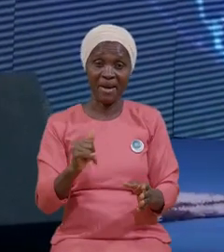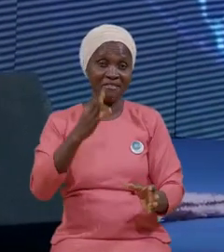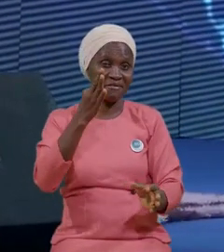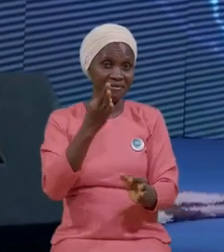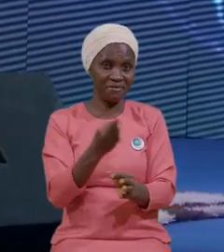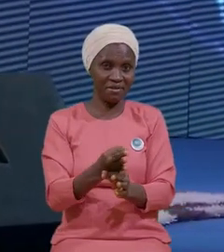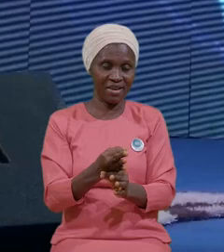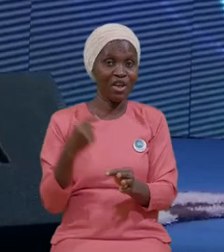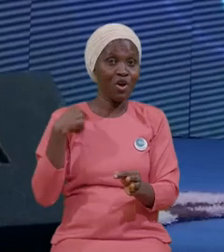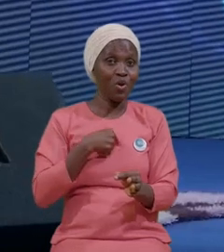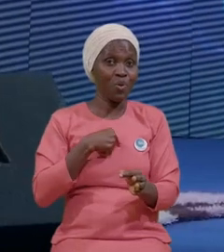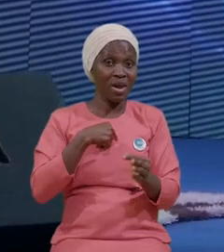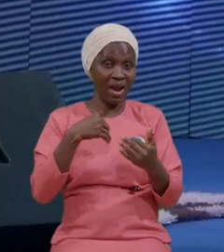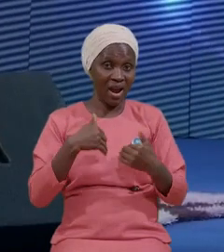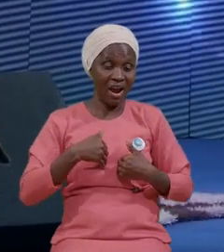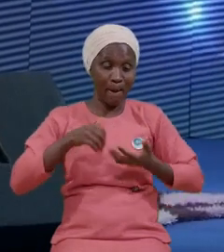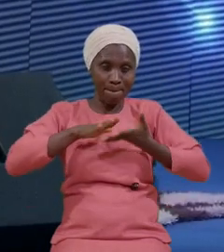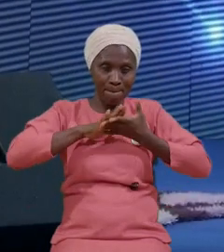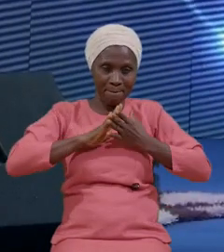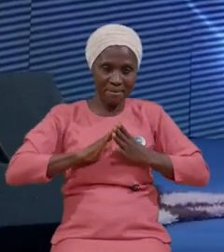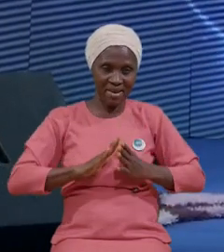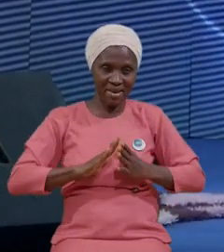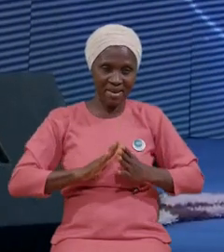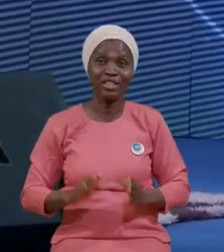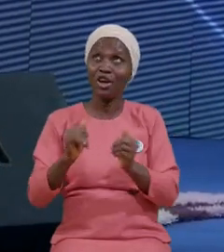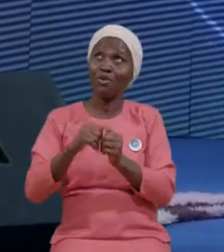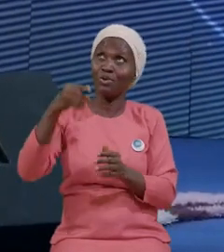Well, peace with God through our